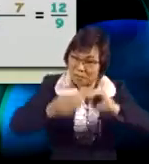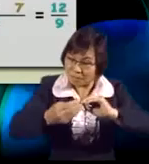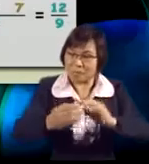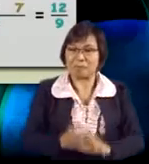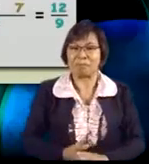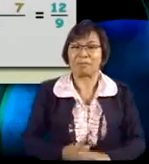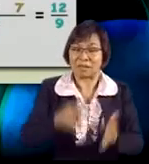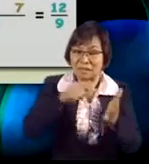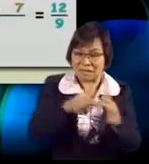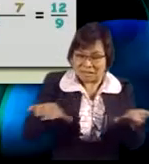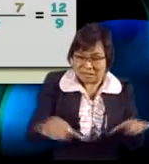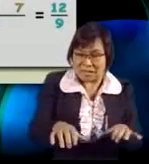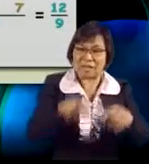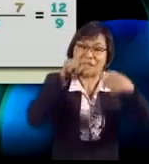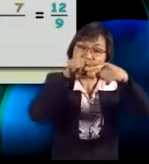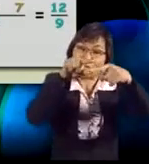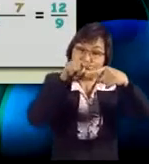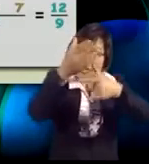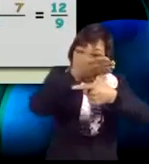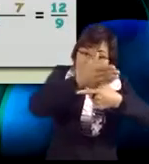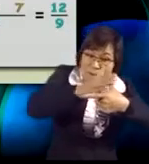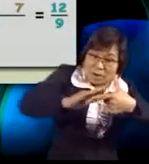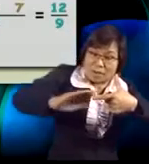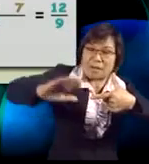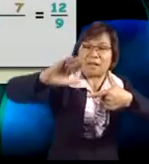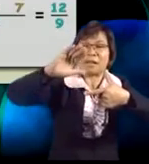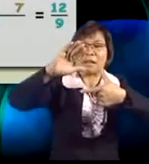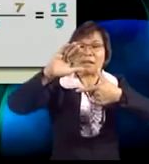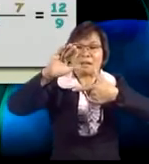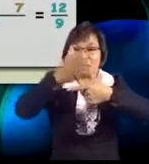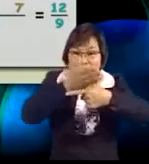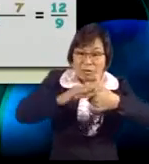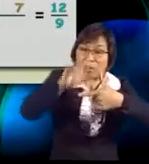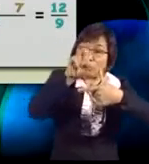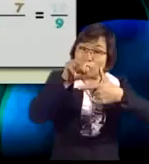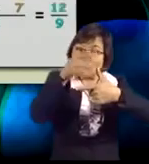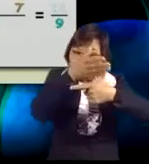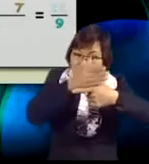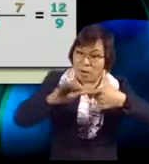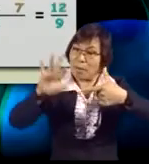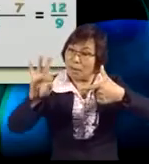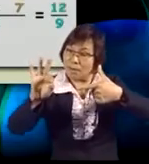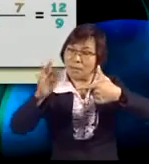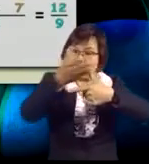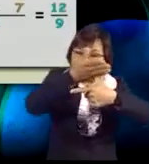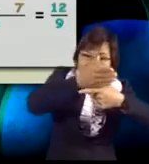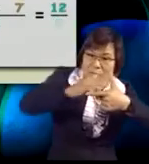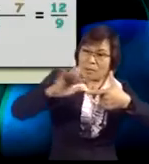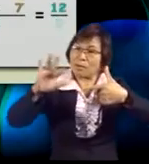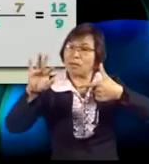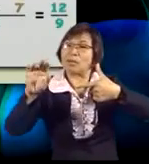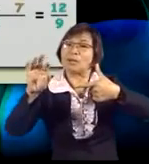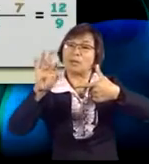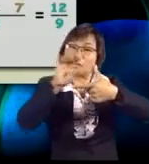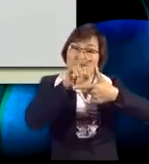improper fraction into a mixed number. This is done by dividing the numerator by the